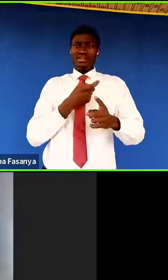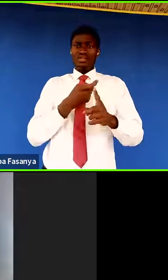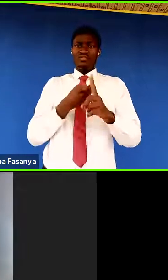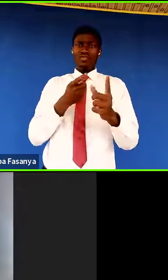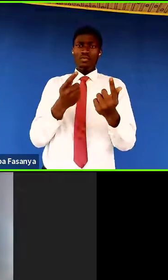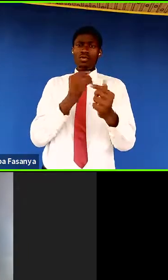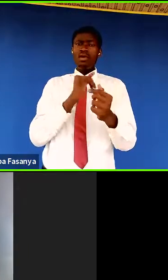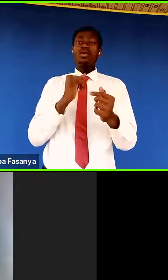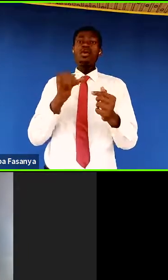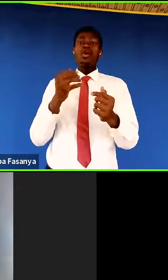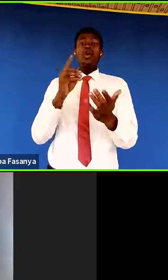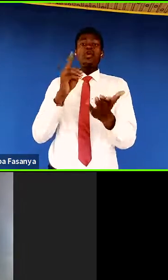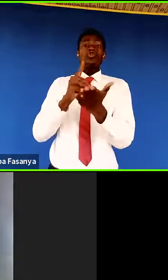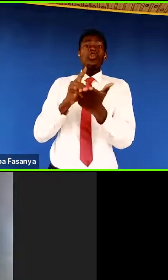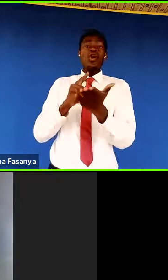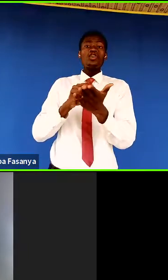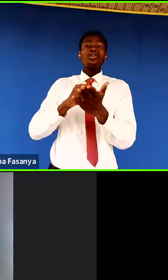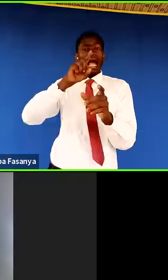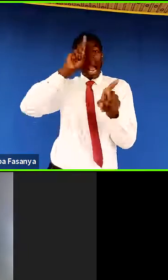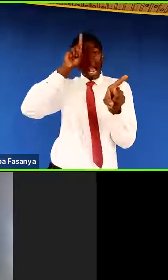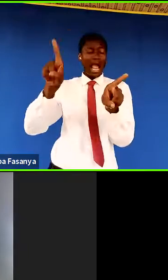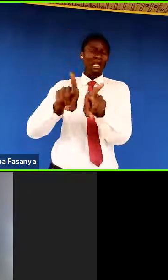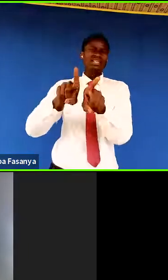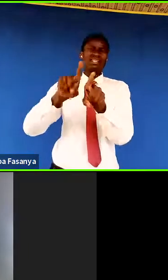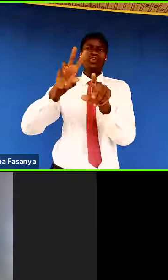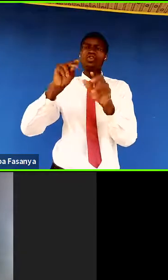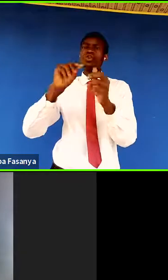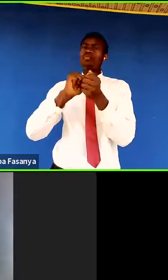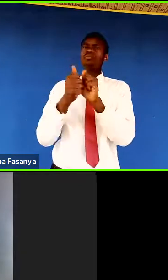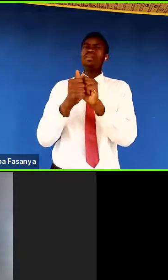there is no problem. So what